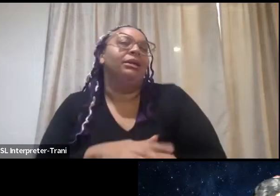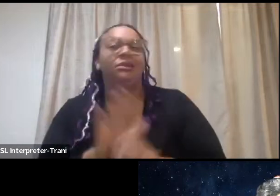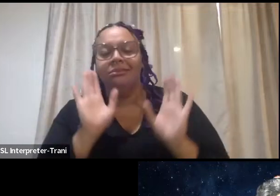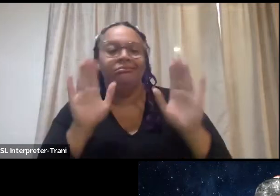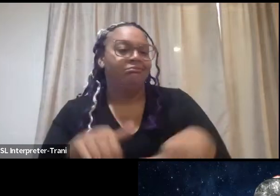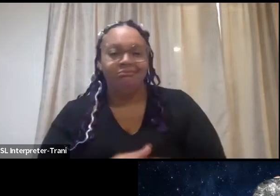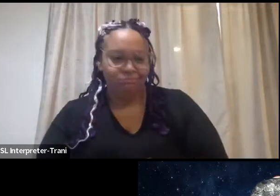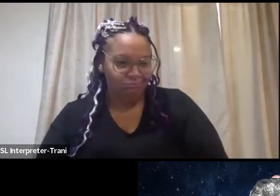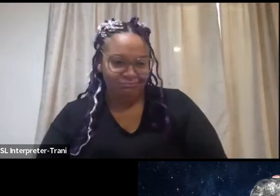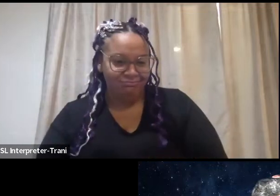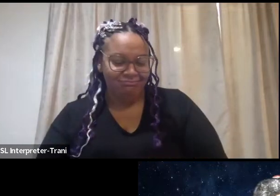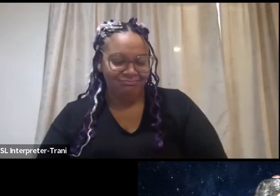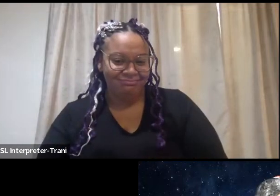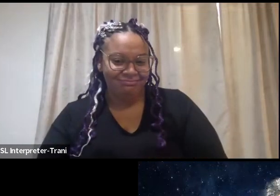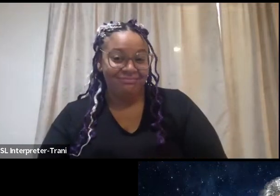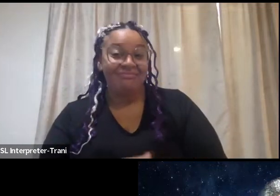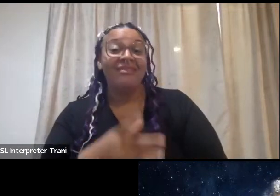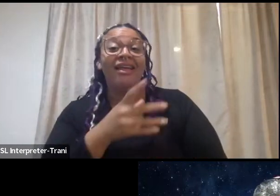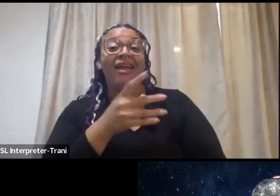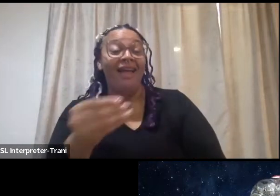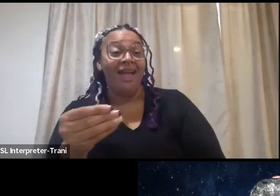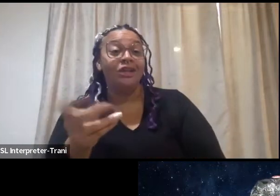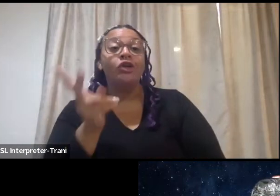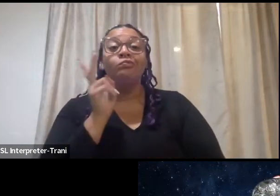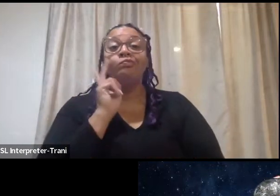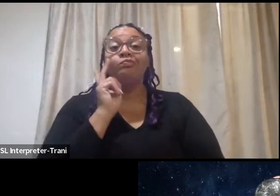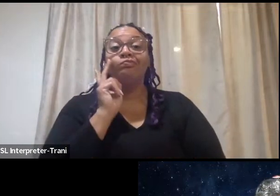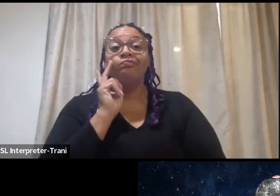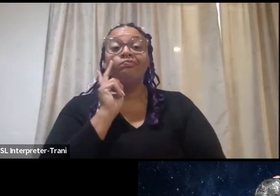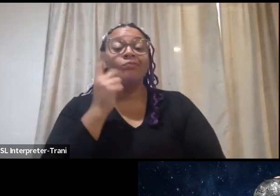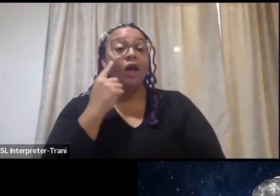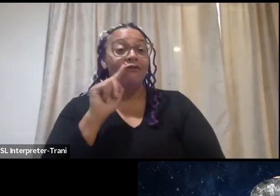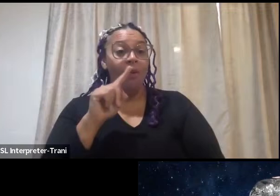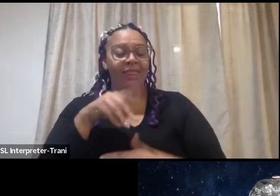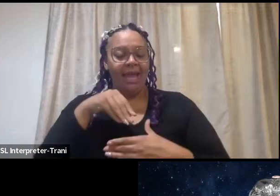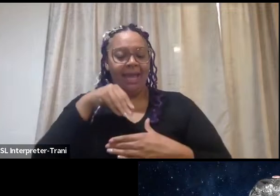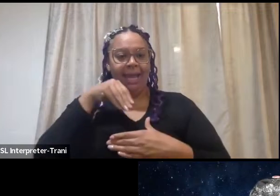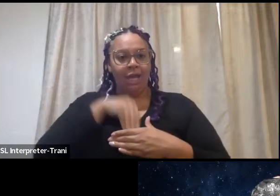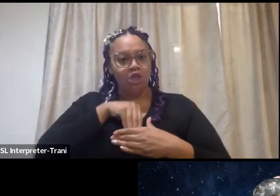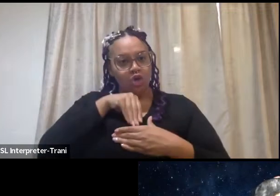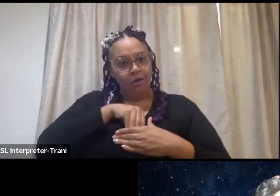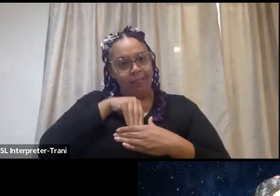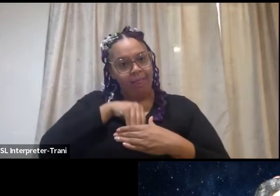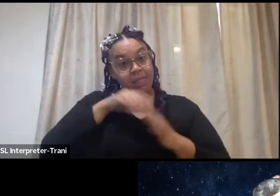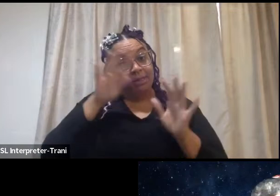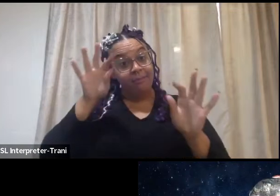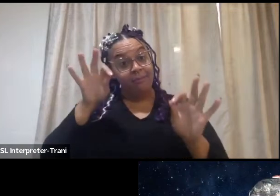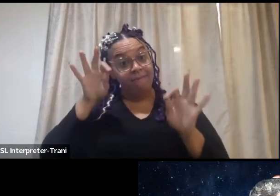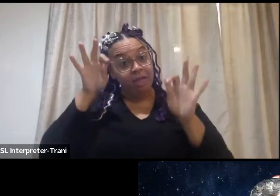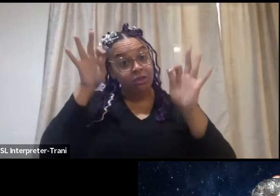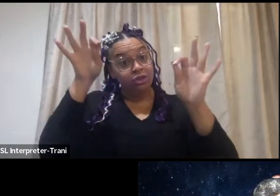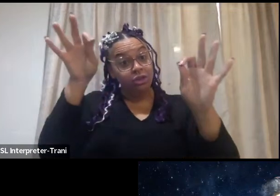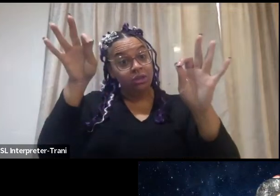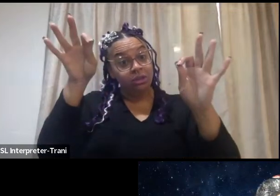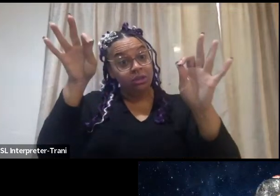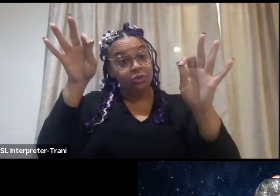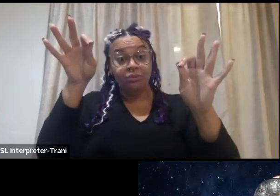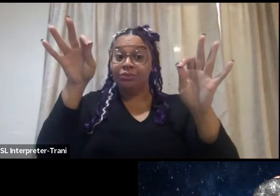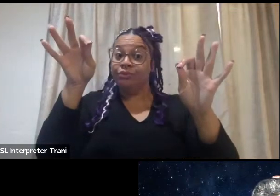you know. And watch for that internalized perfectionism.